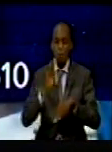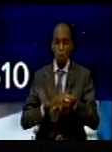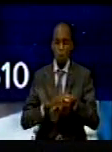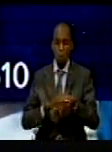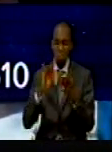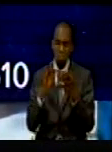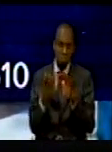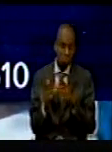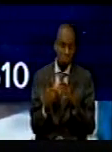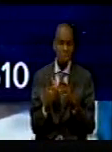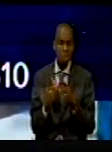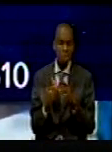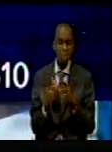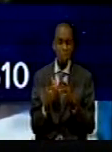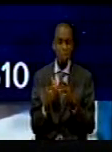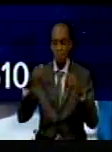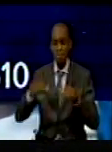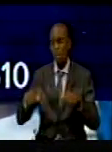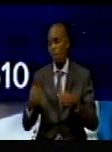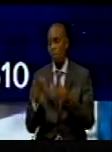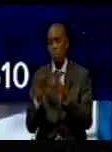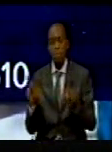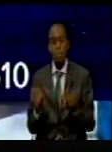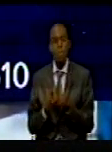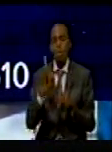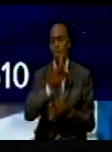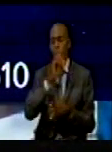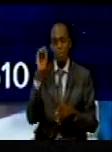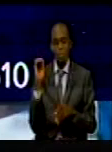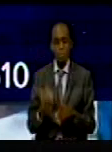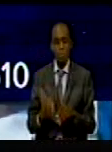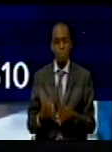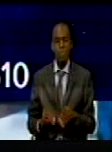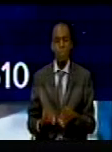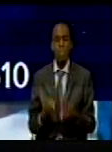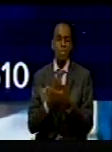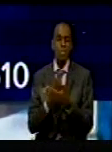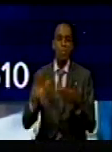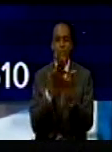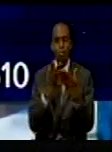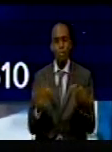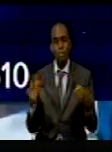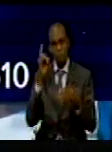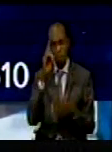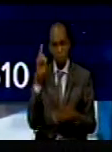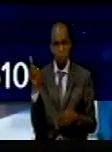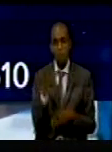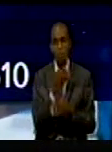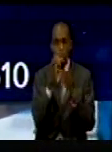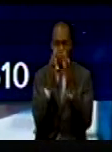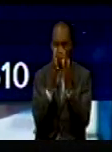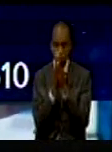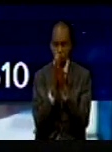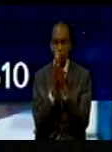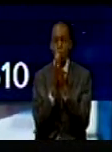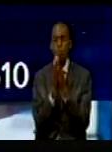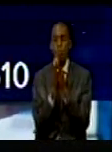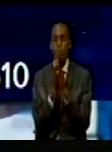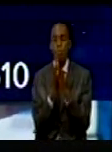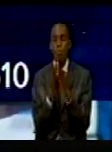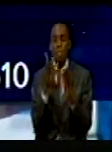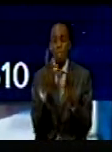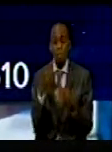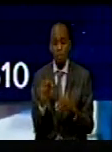place, 100% divine solution. 100% solution for you. Pray. The rest of the